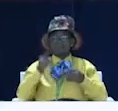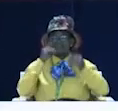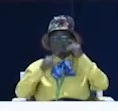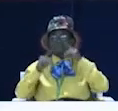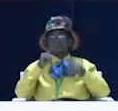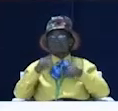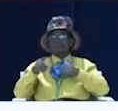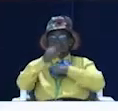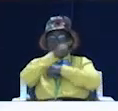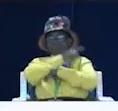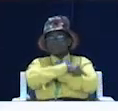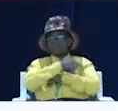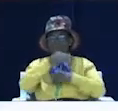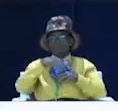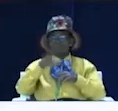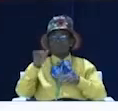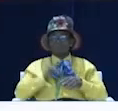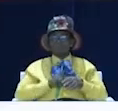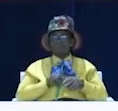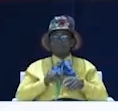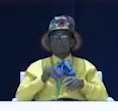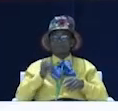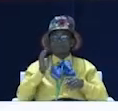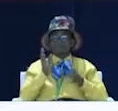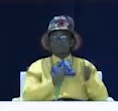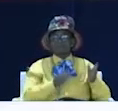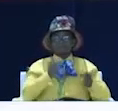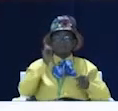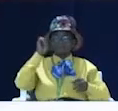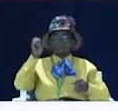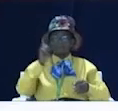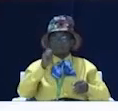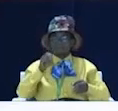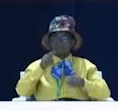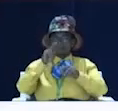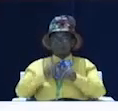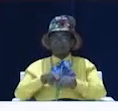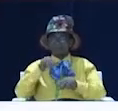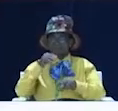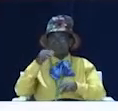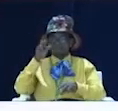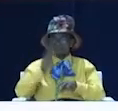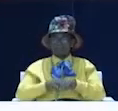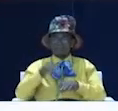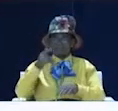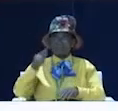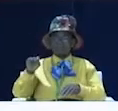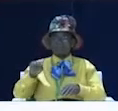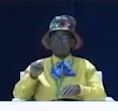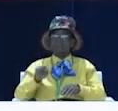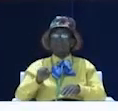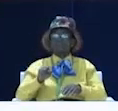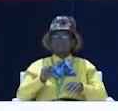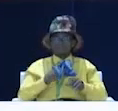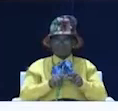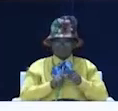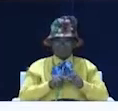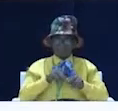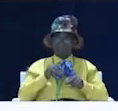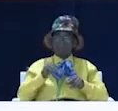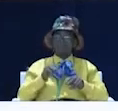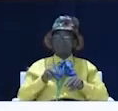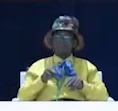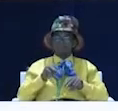And after I left, he sat on the chair and discovered that the prayer he prayed was